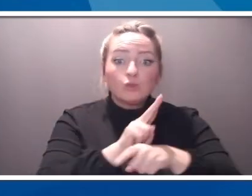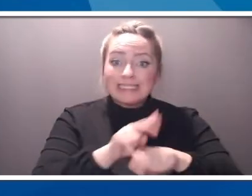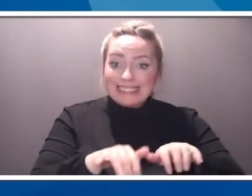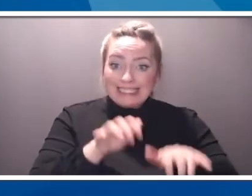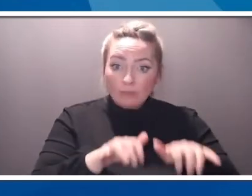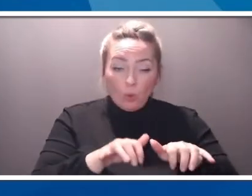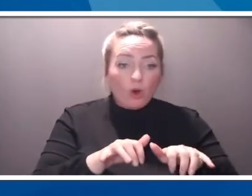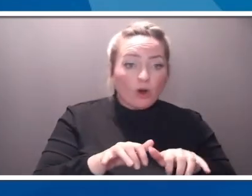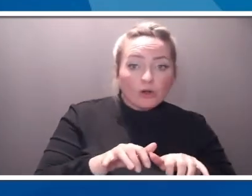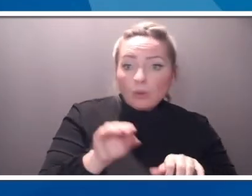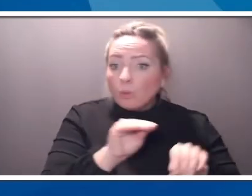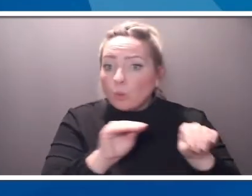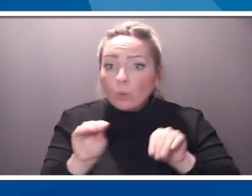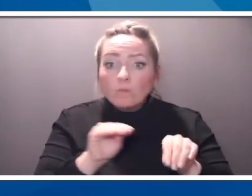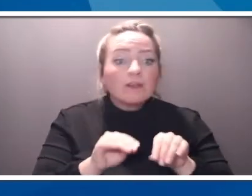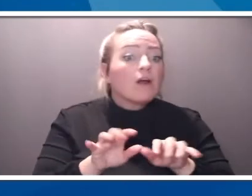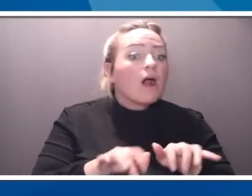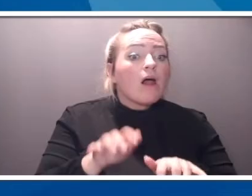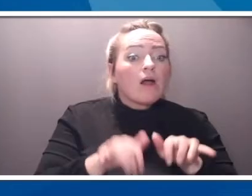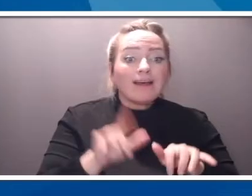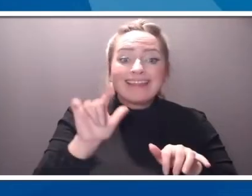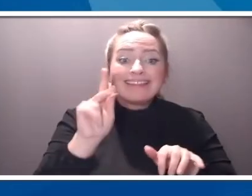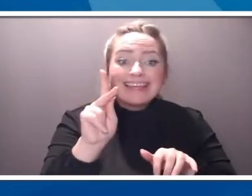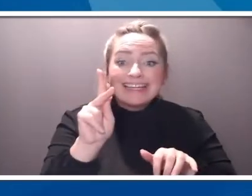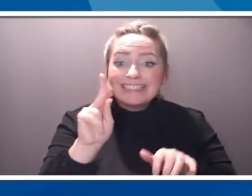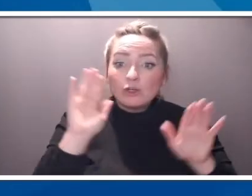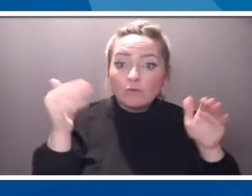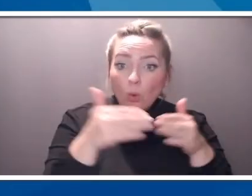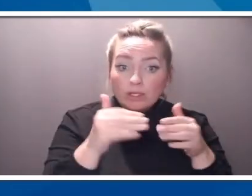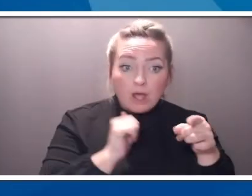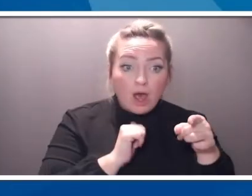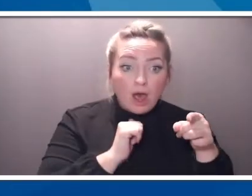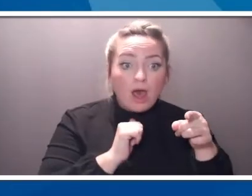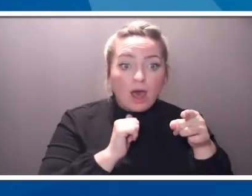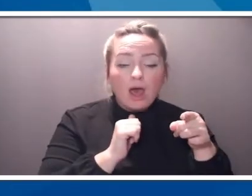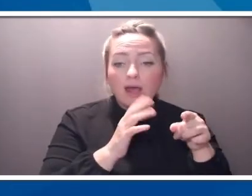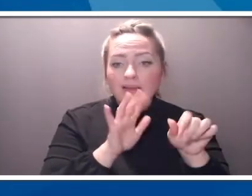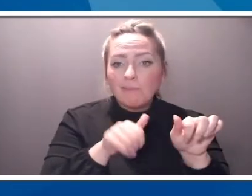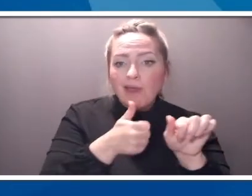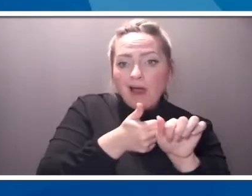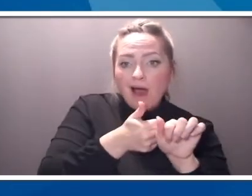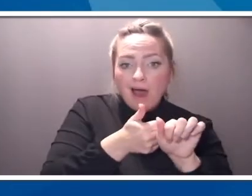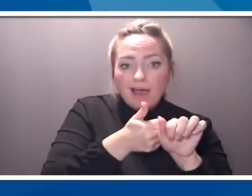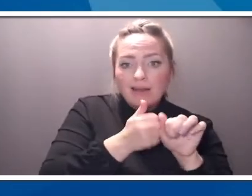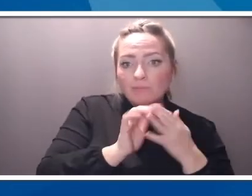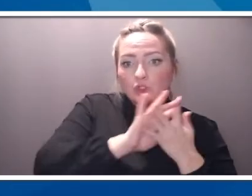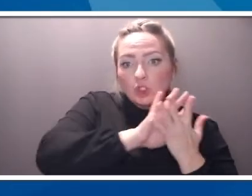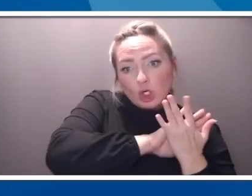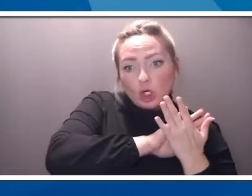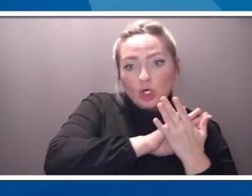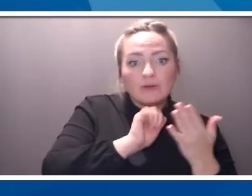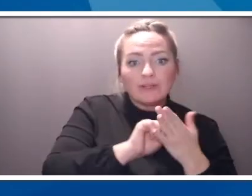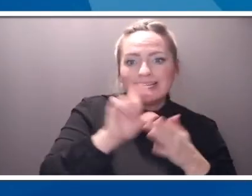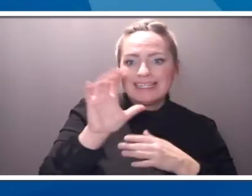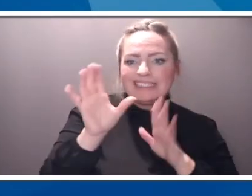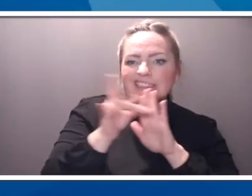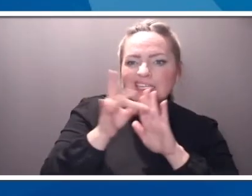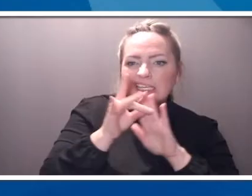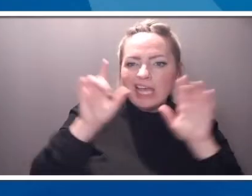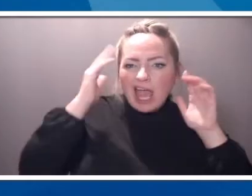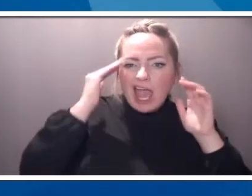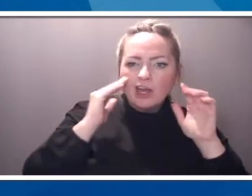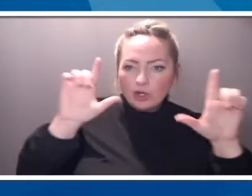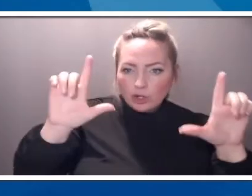happen that if you're then using the keyboard to navigate, it can happen that links that you then focus on kind of fall behind, are obscured by